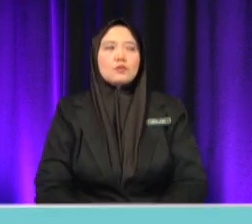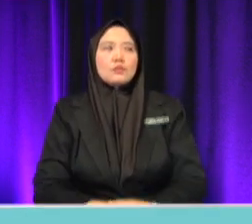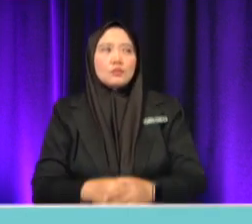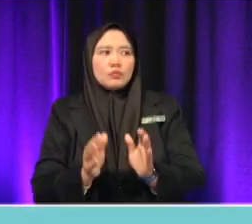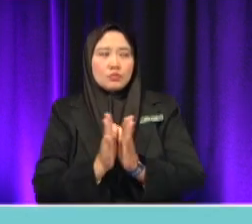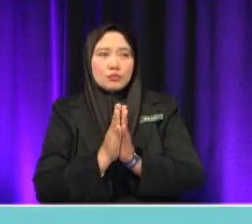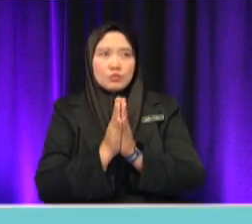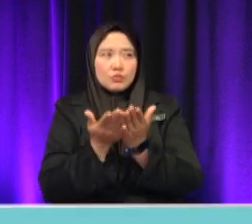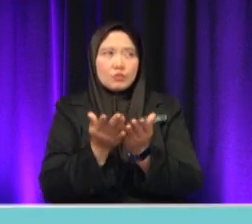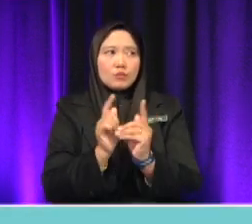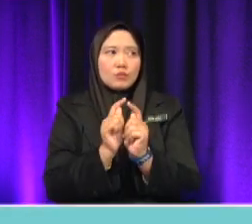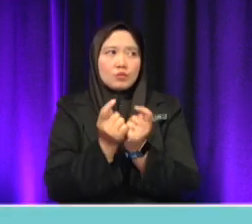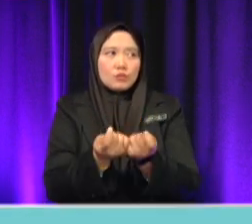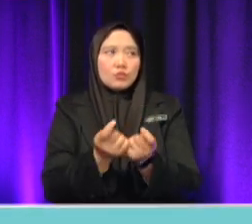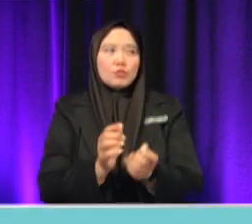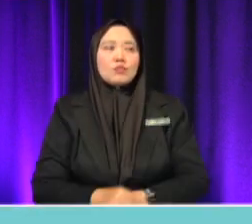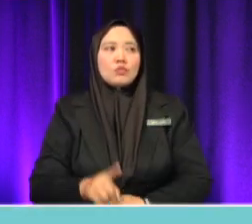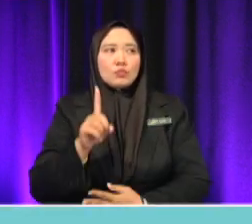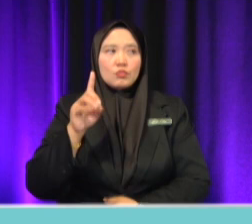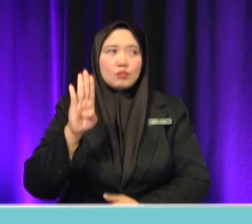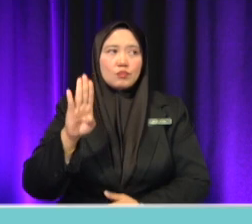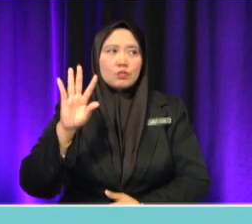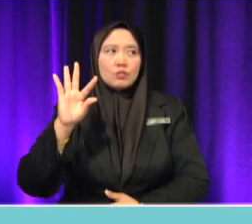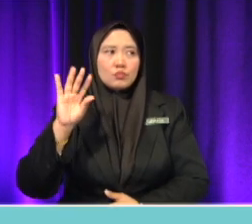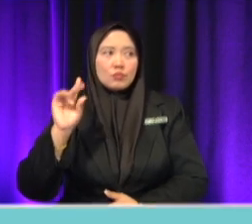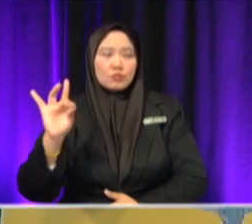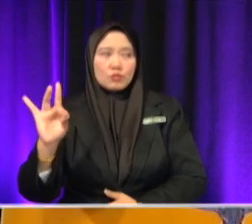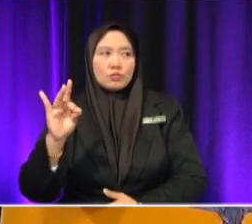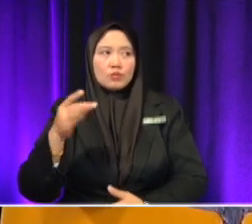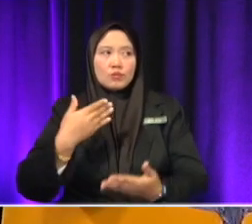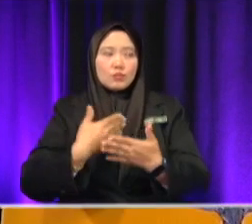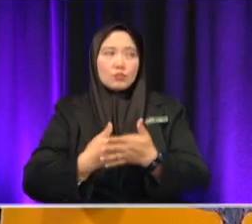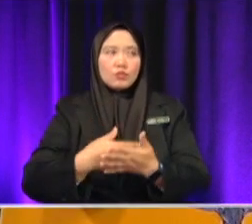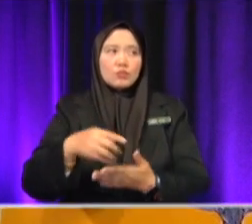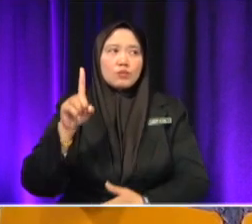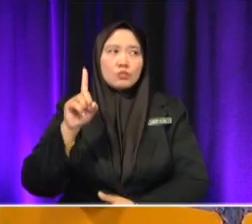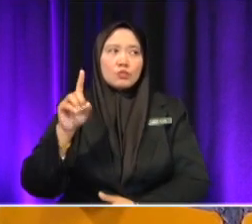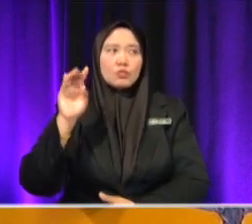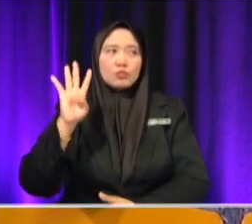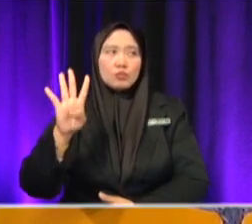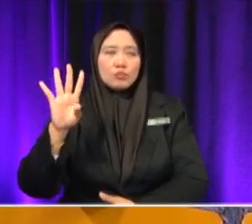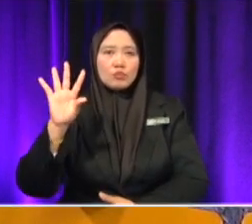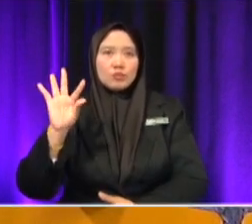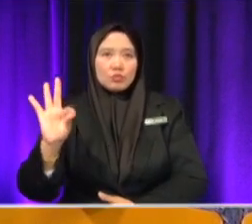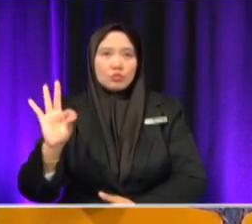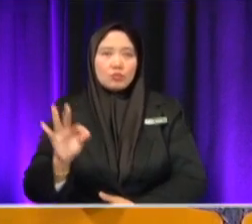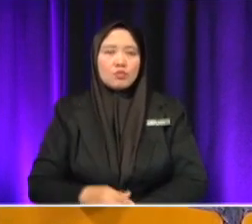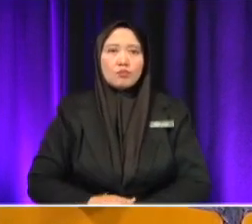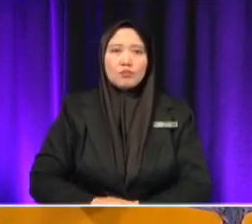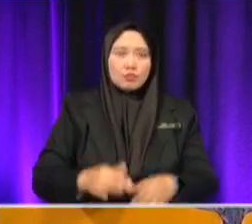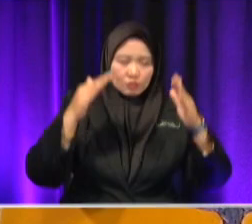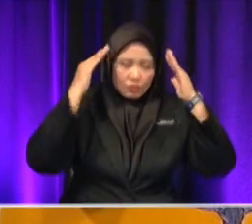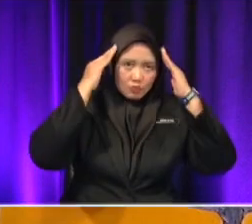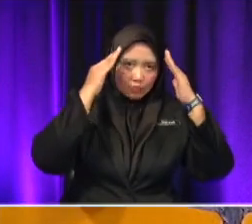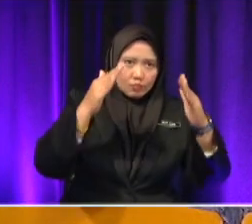pages 147 till 149. And as Shafika mentioned before, our lesson will be focused on